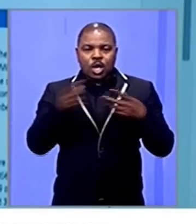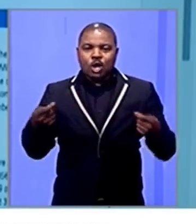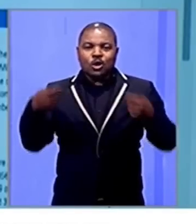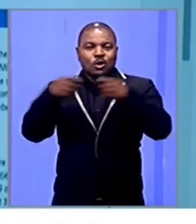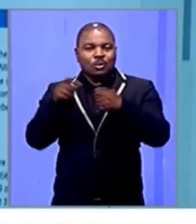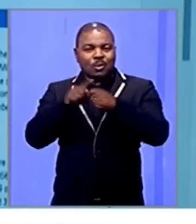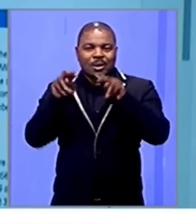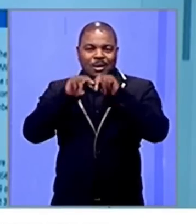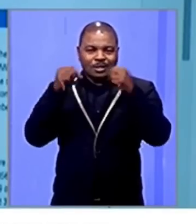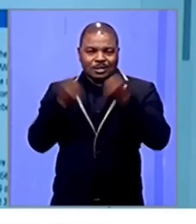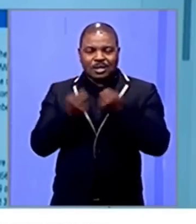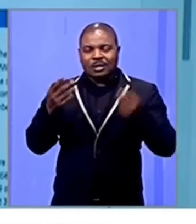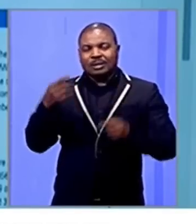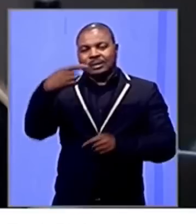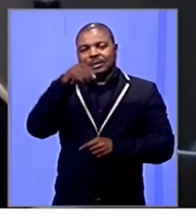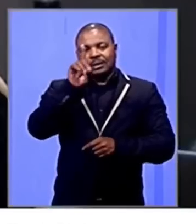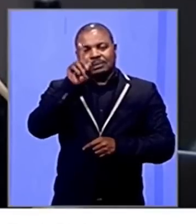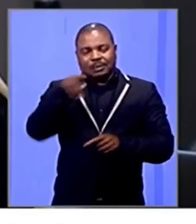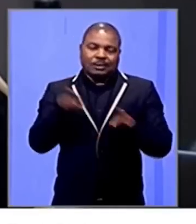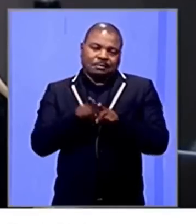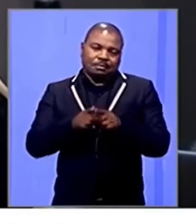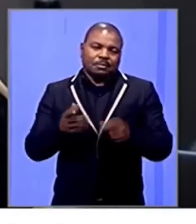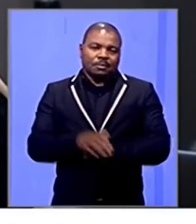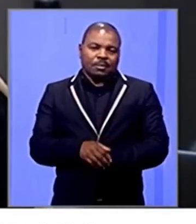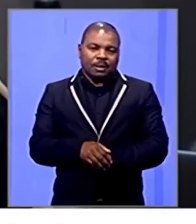of the national GDP as well. It's only